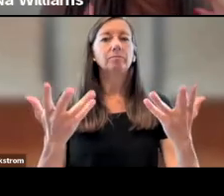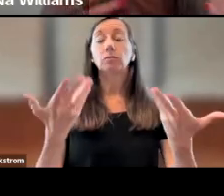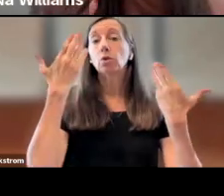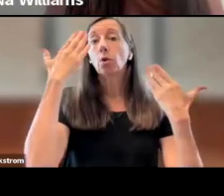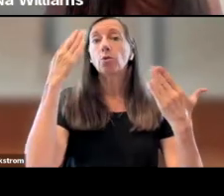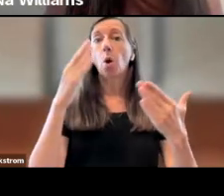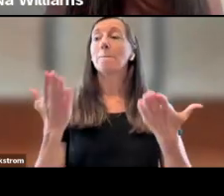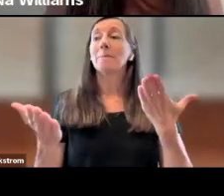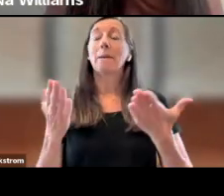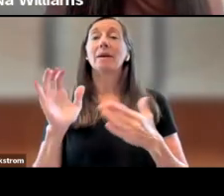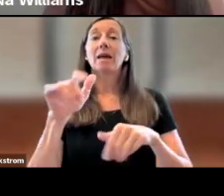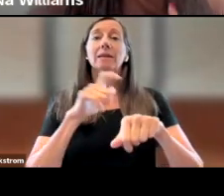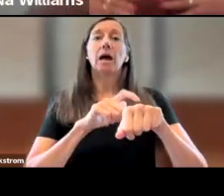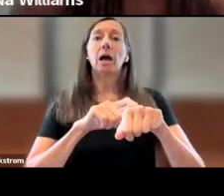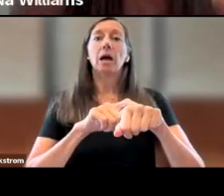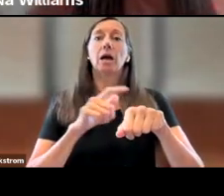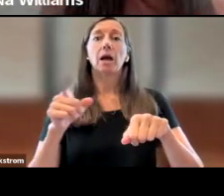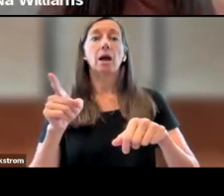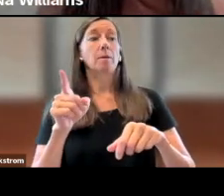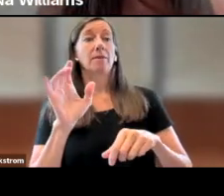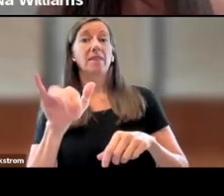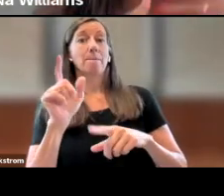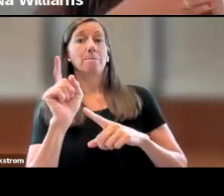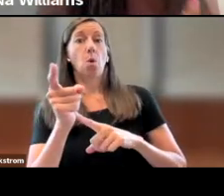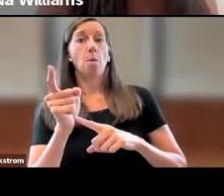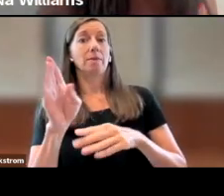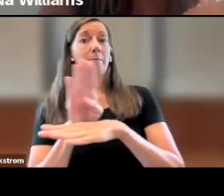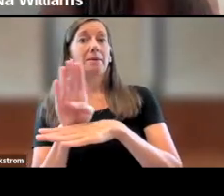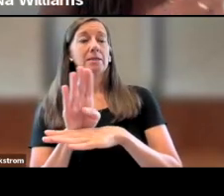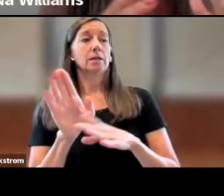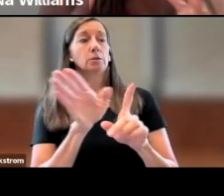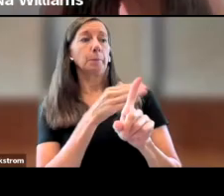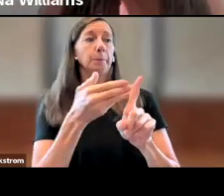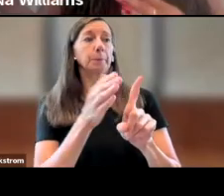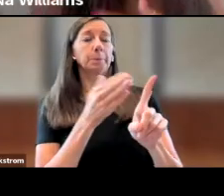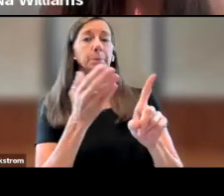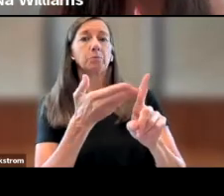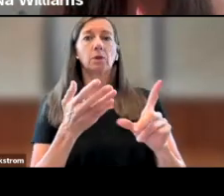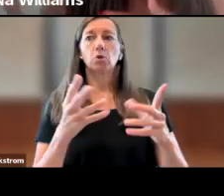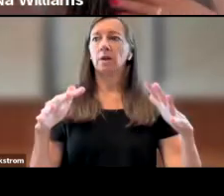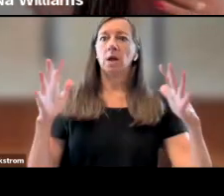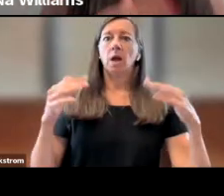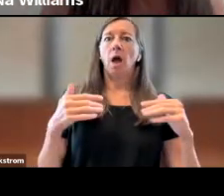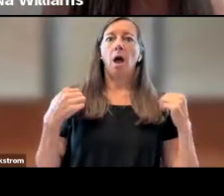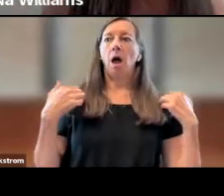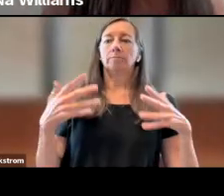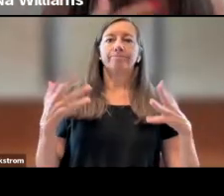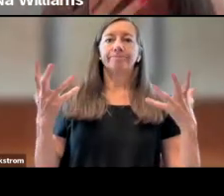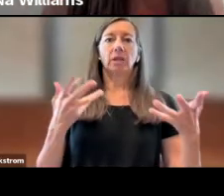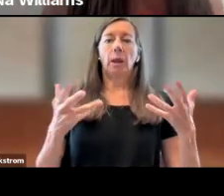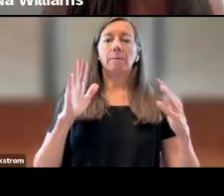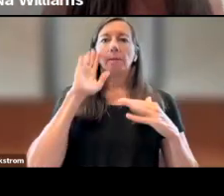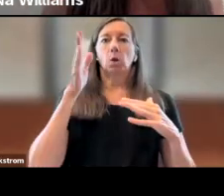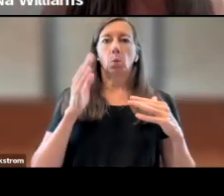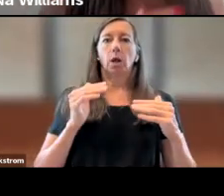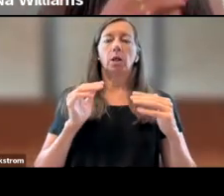moment when you get a little flustered or you get a little worked up. You may end up folding or shifting what